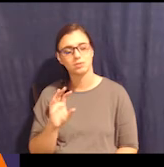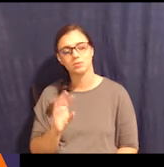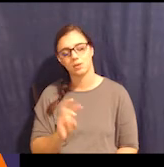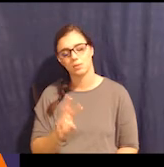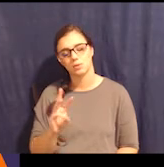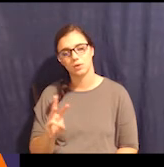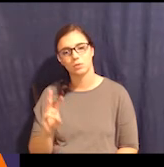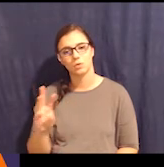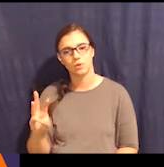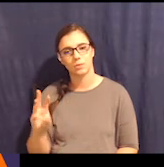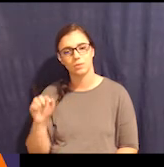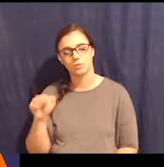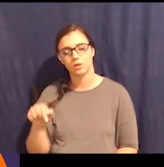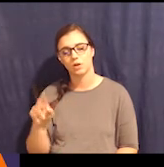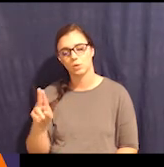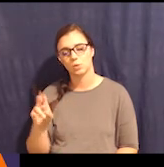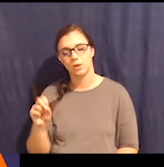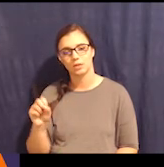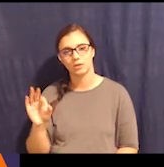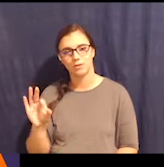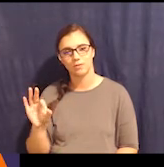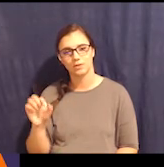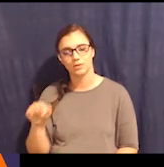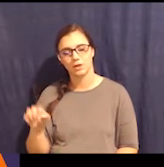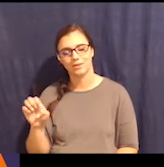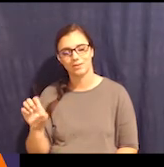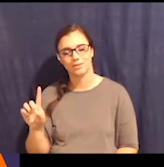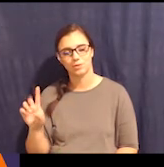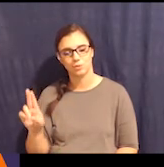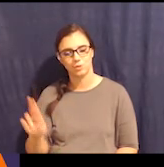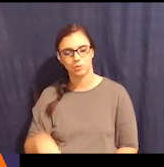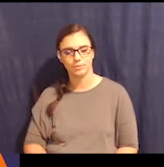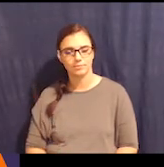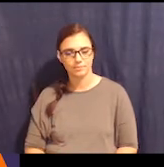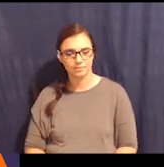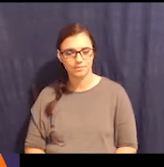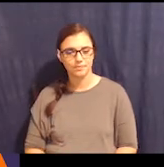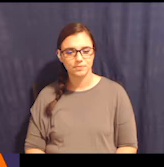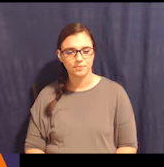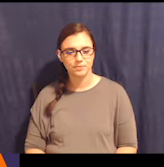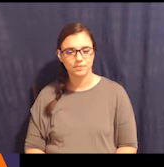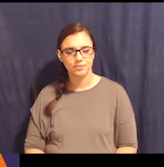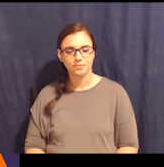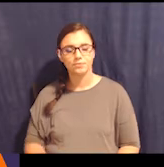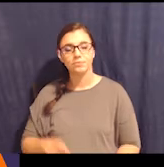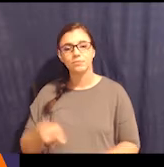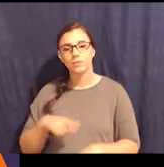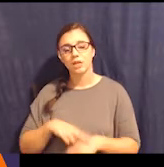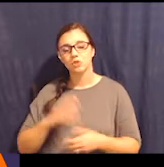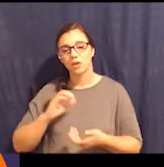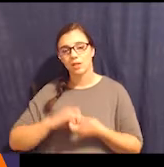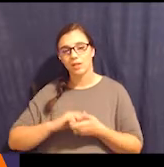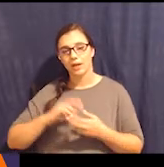www.usf.edu. The National Alliance of Mental Illness, or NAMI for short, of Florida,